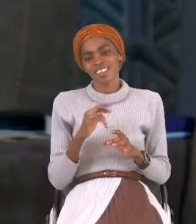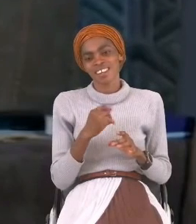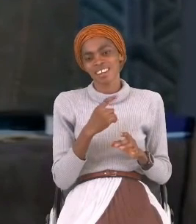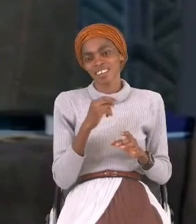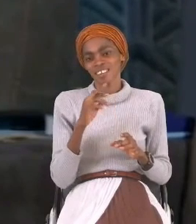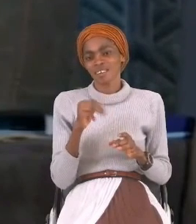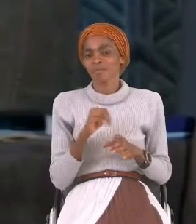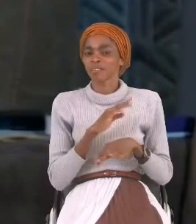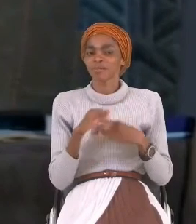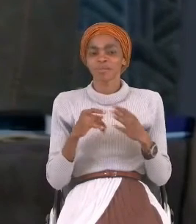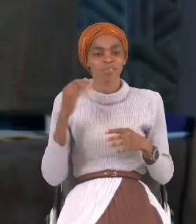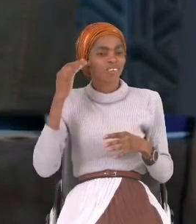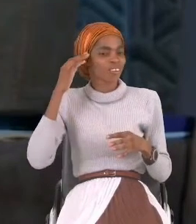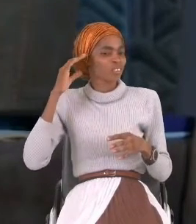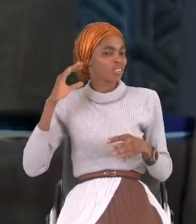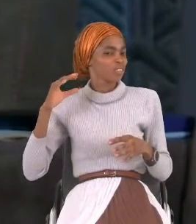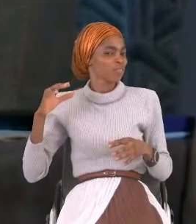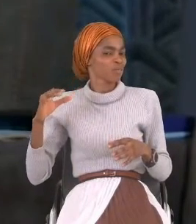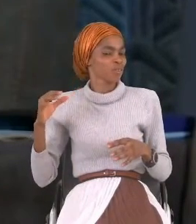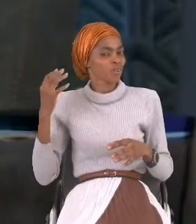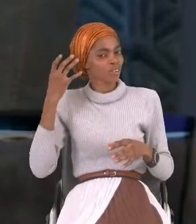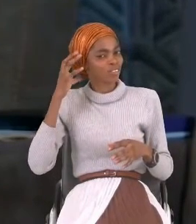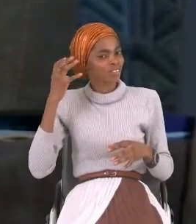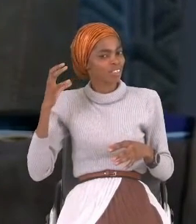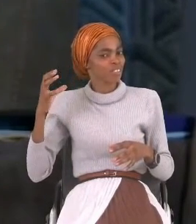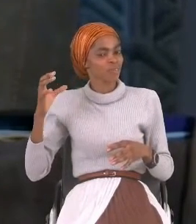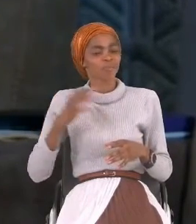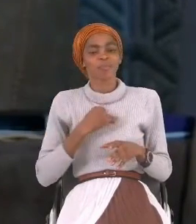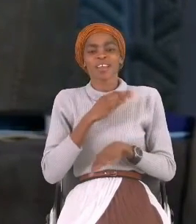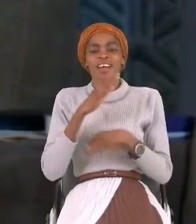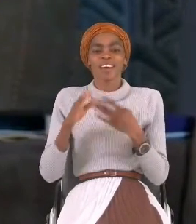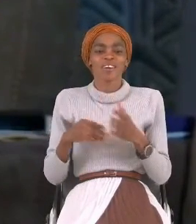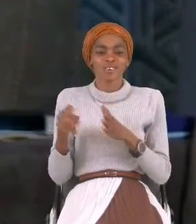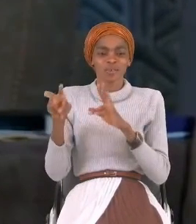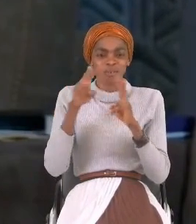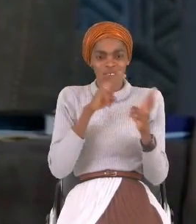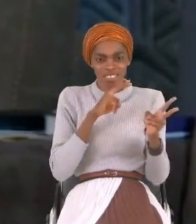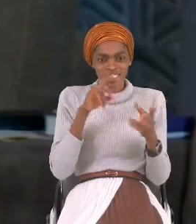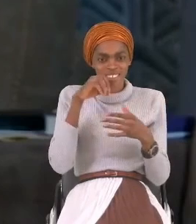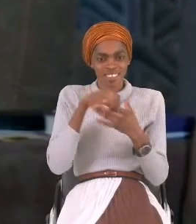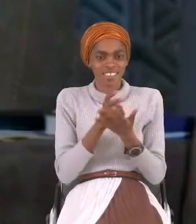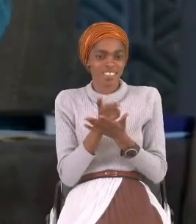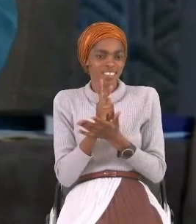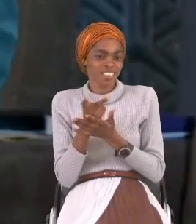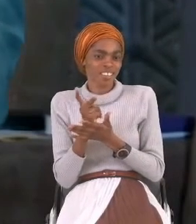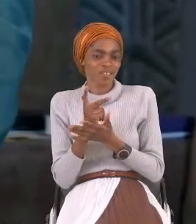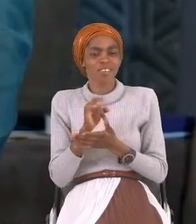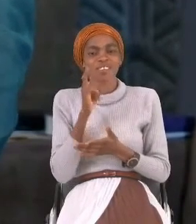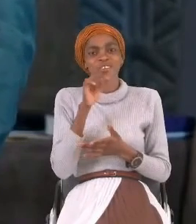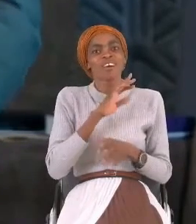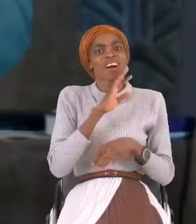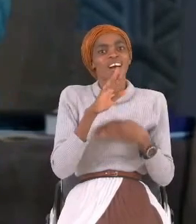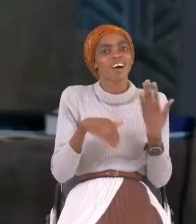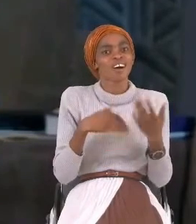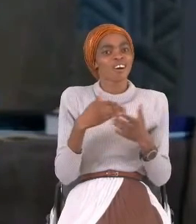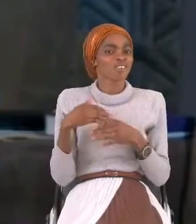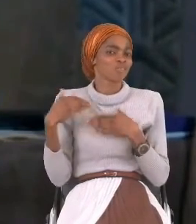radio, those watching over the television, you are all welcome. I